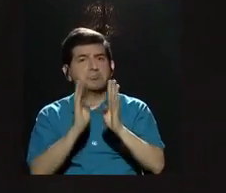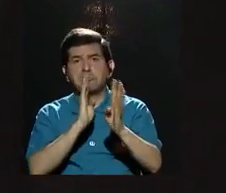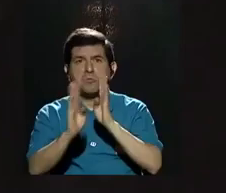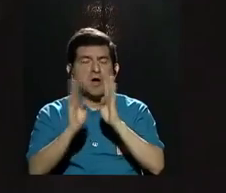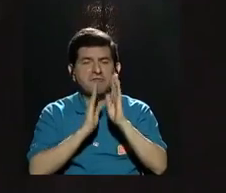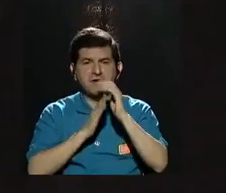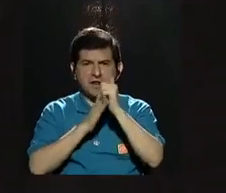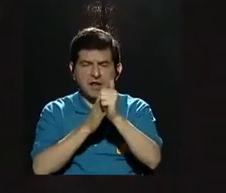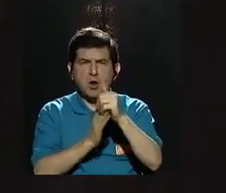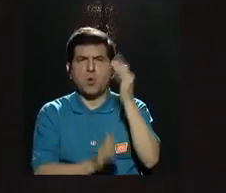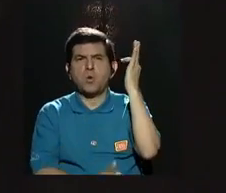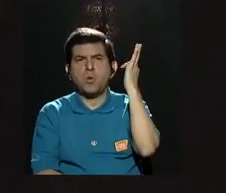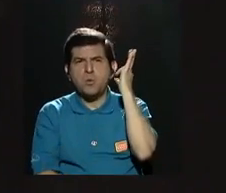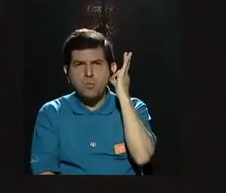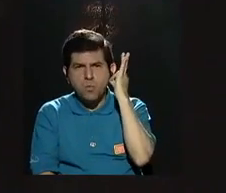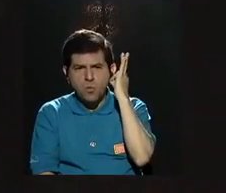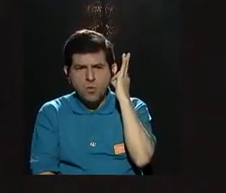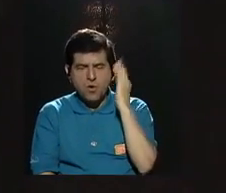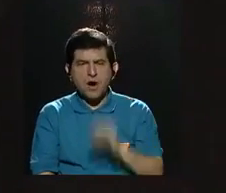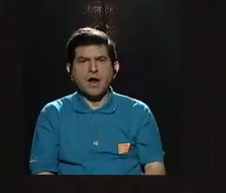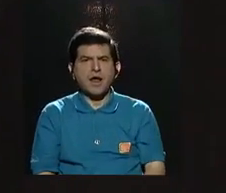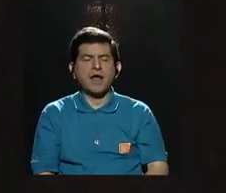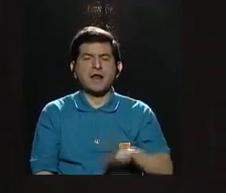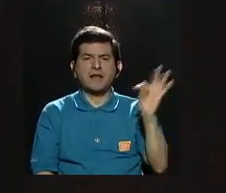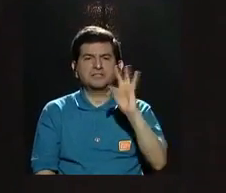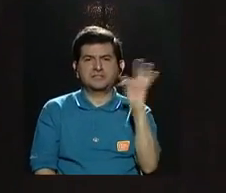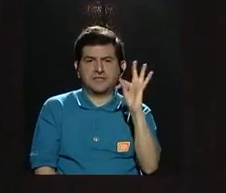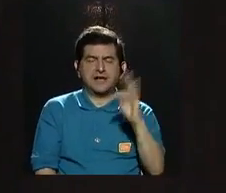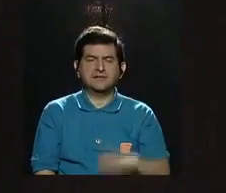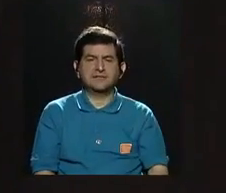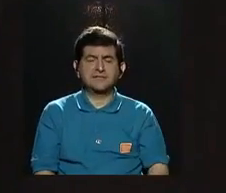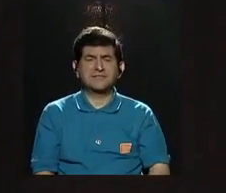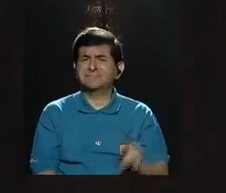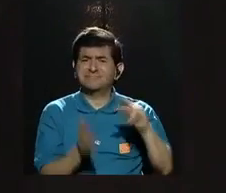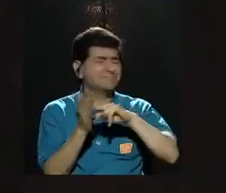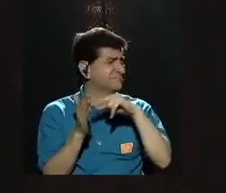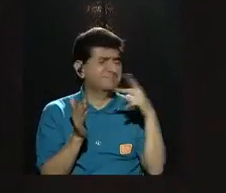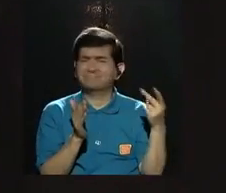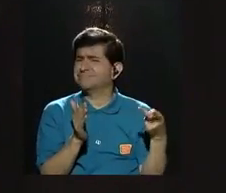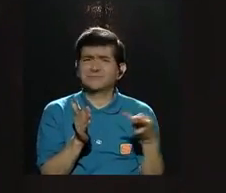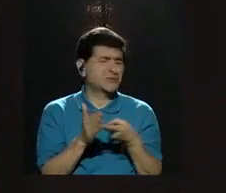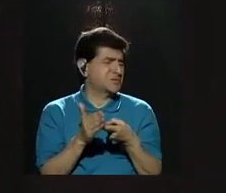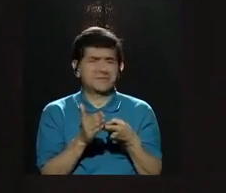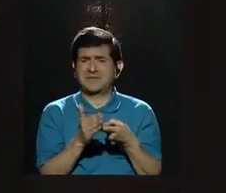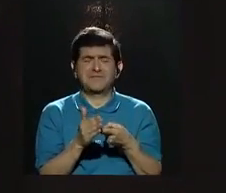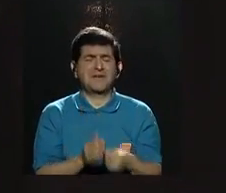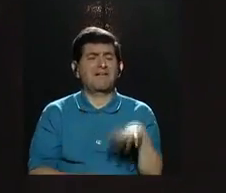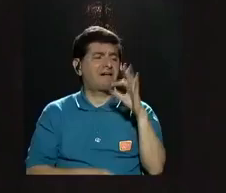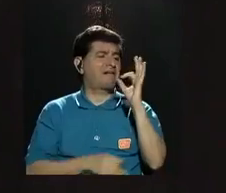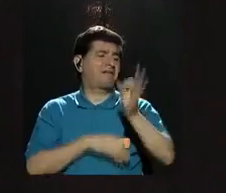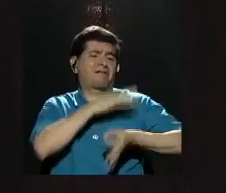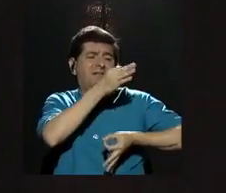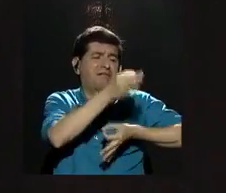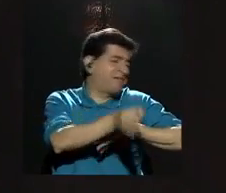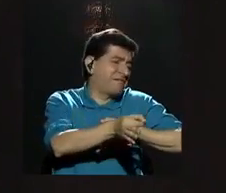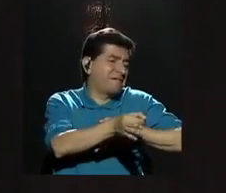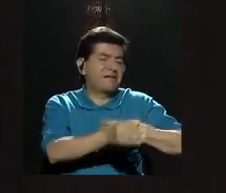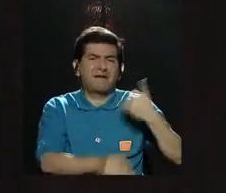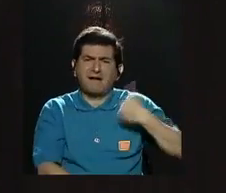leadership, is not about simply replacing men with